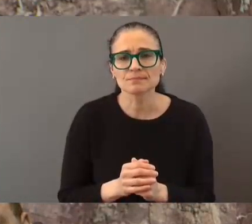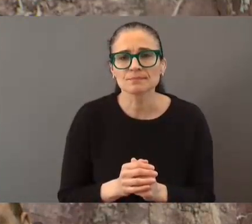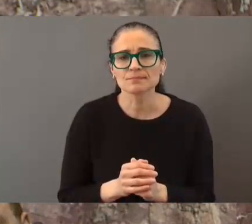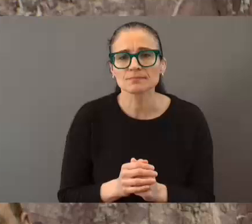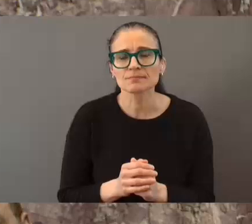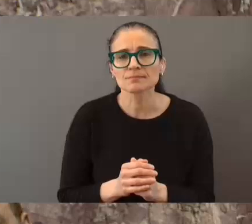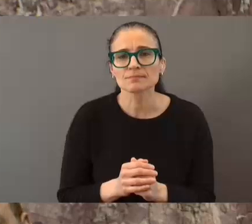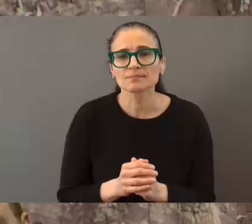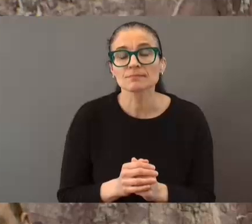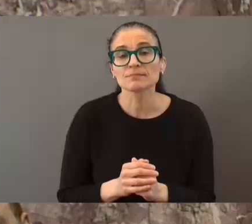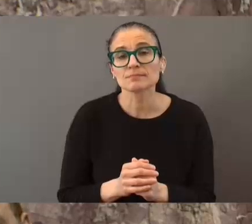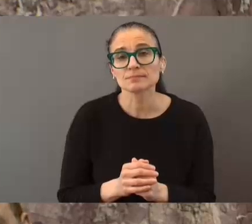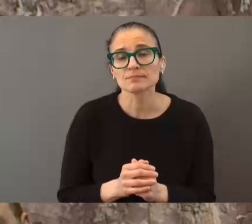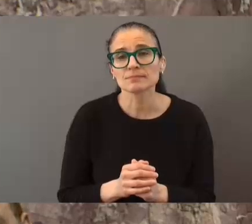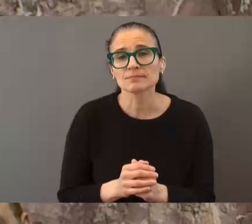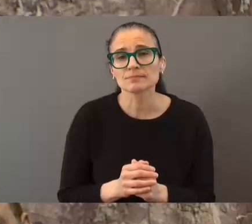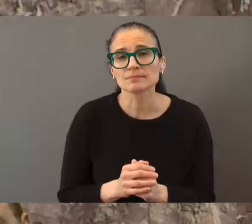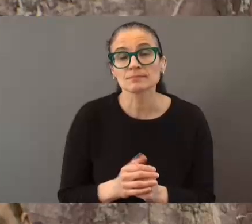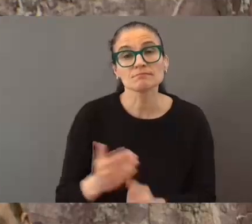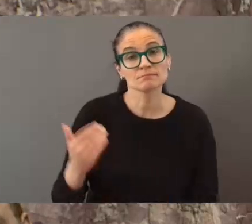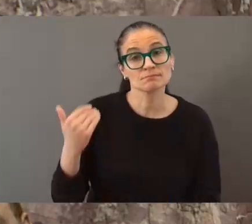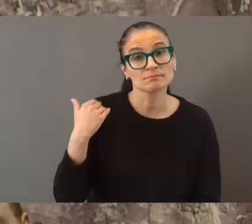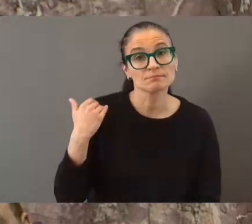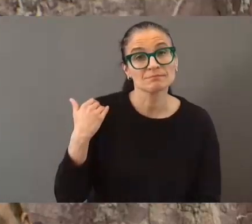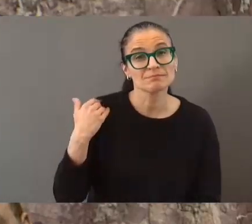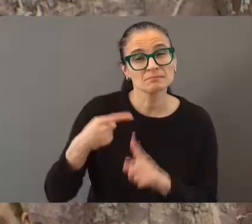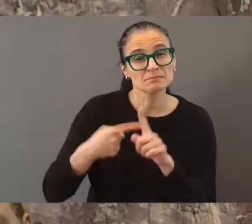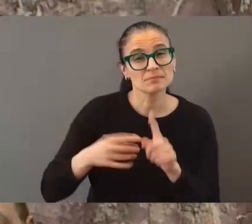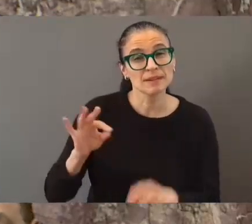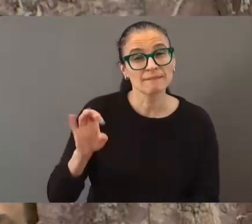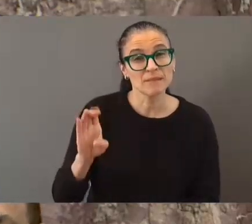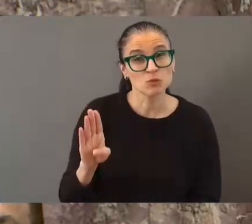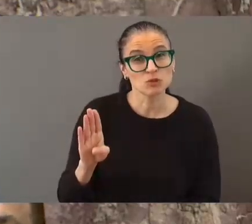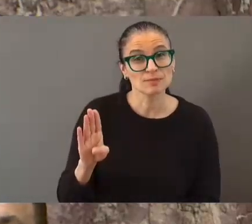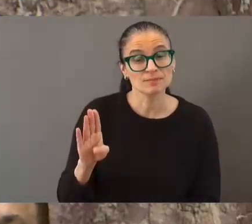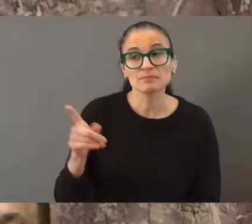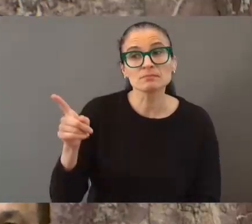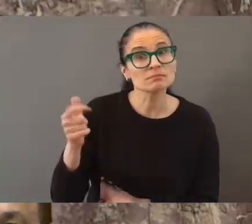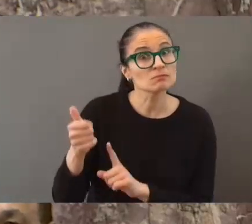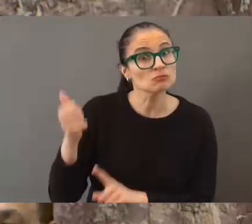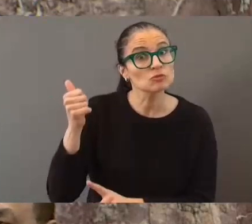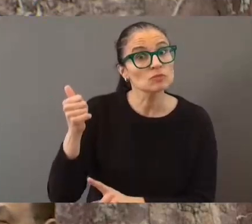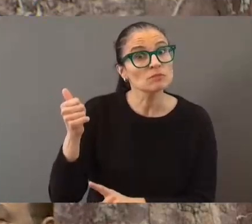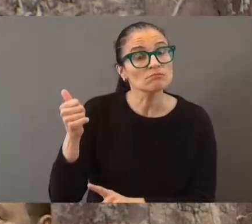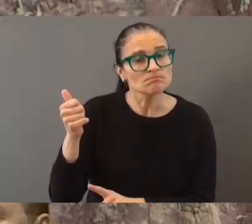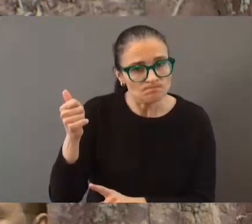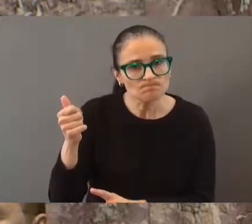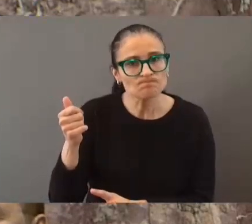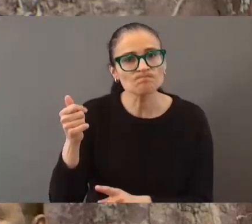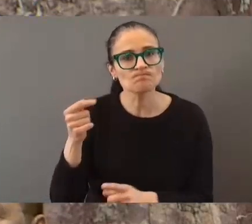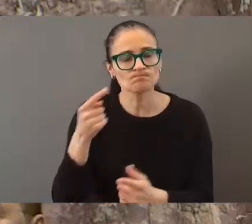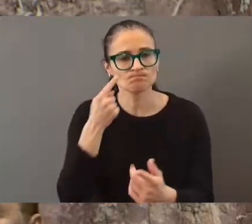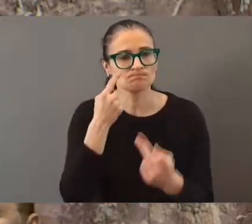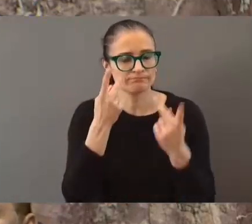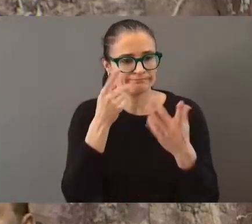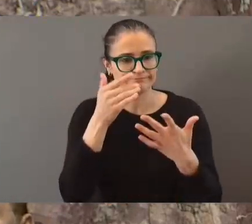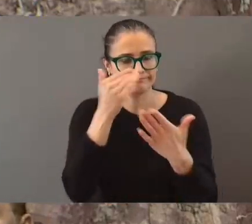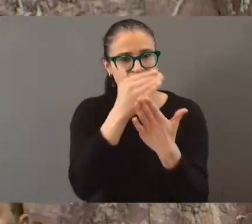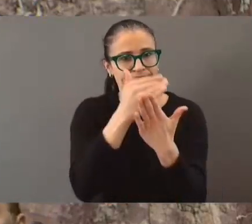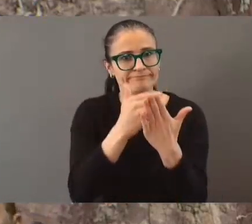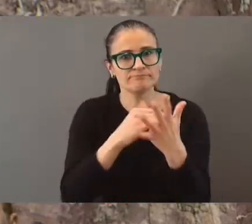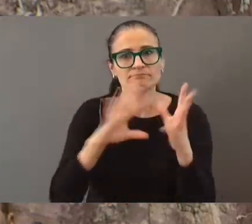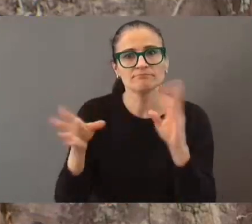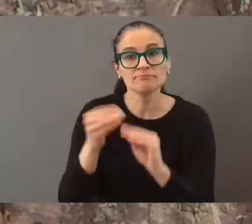the Premier identified 18 priority projects for BC. The opposition is against at least 11 of them, Honourable